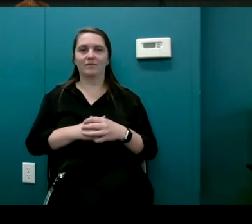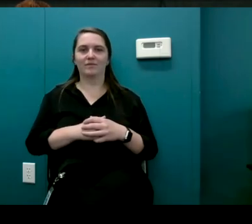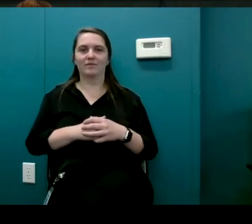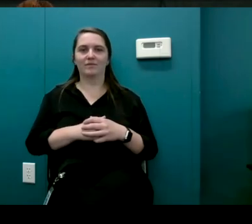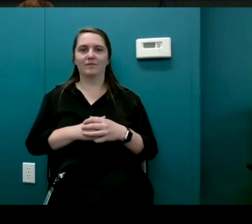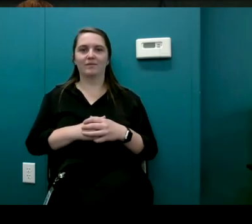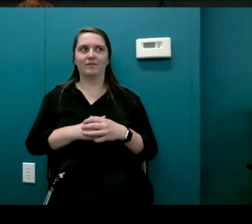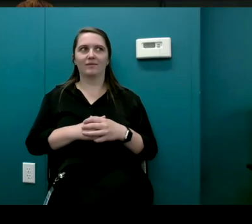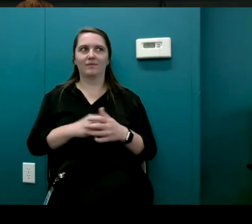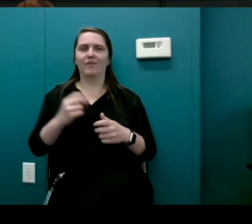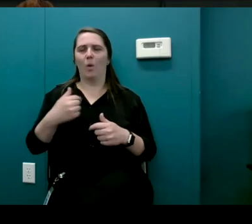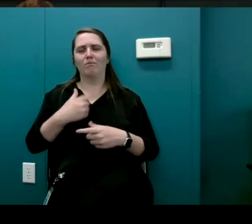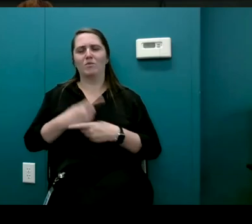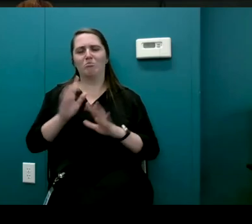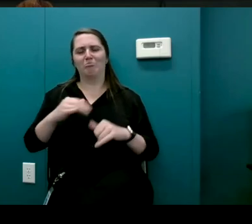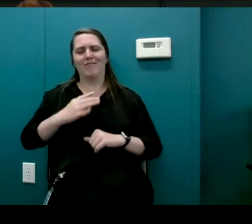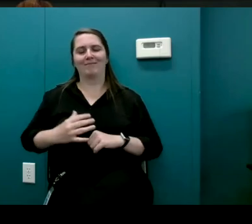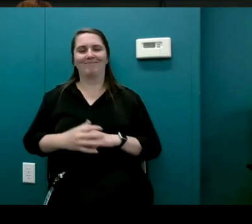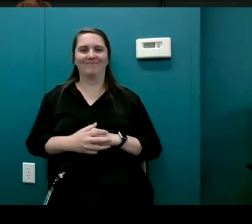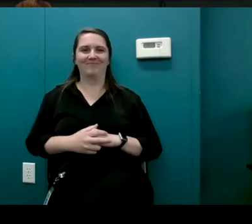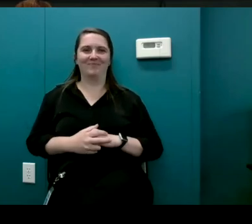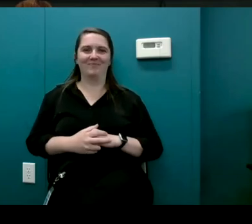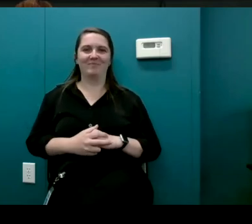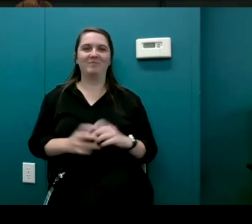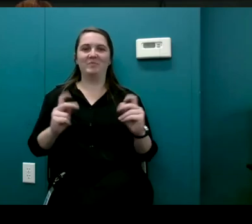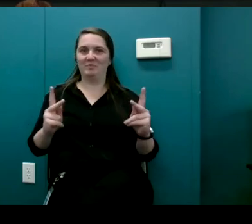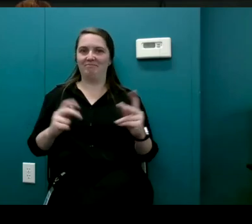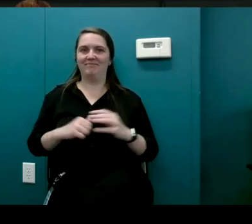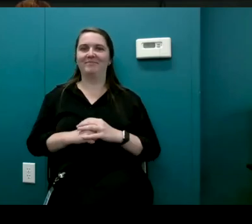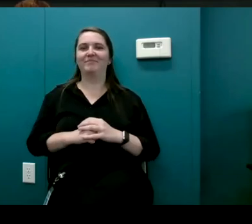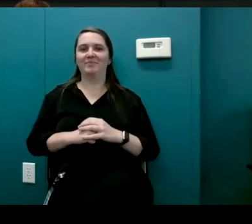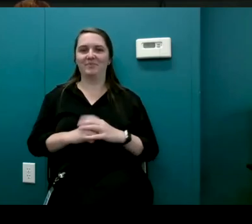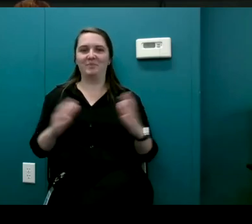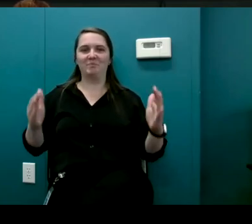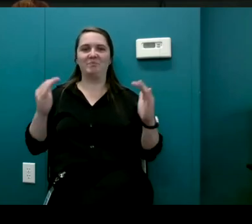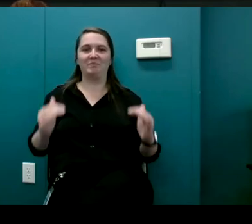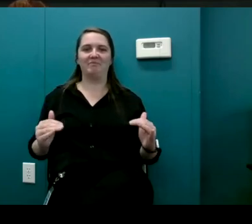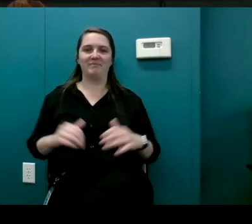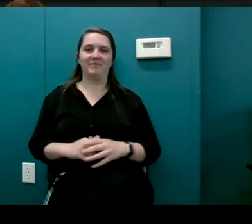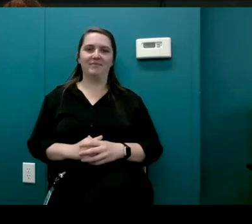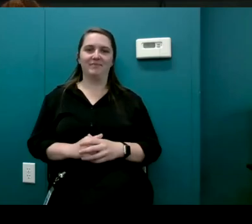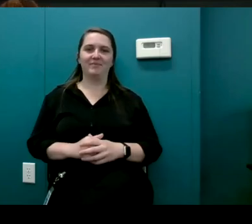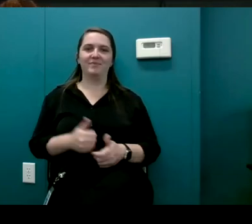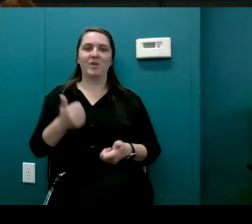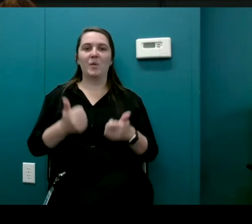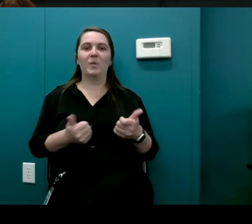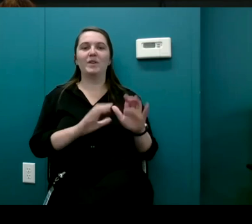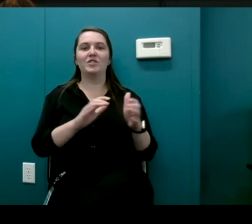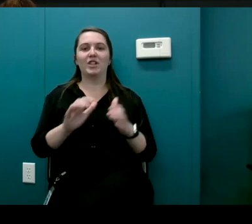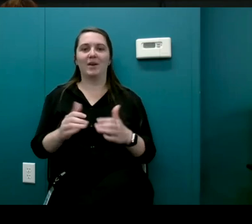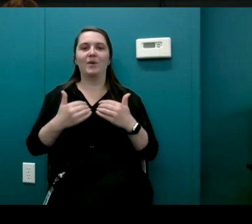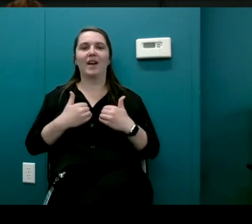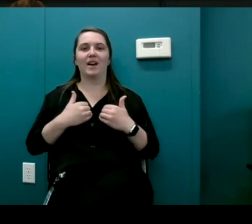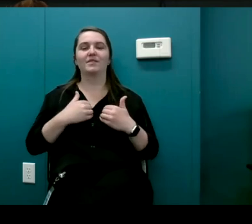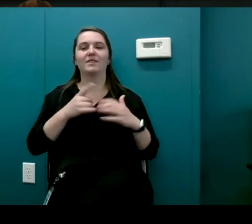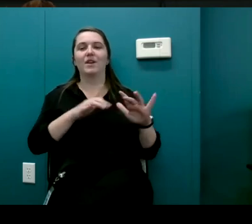Oh, you got it correct. Okay. Okay. Which